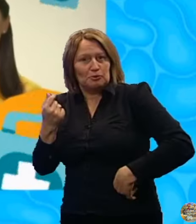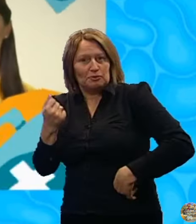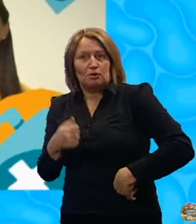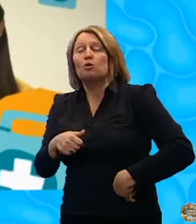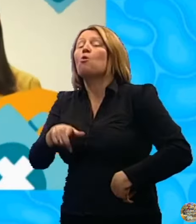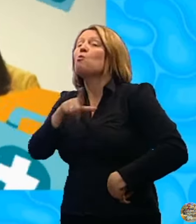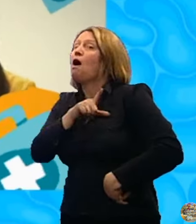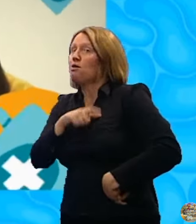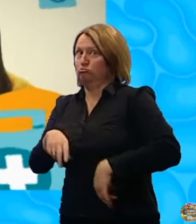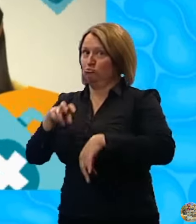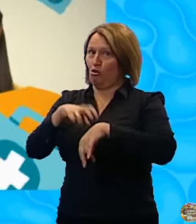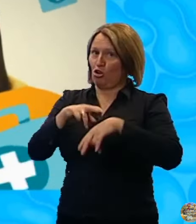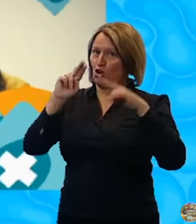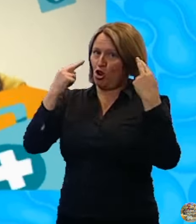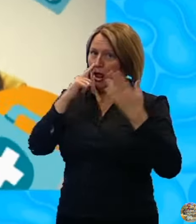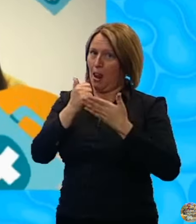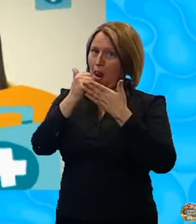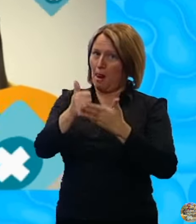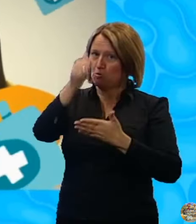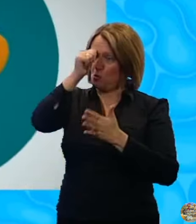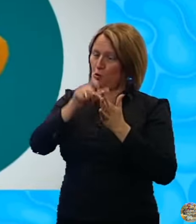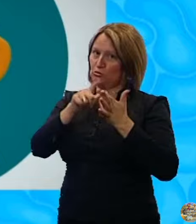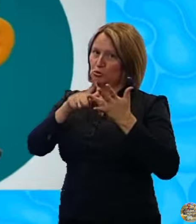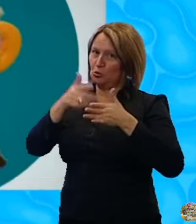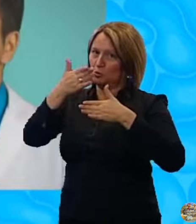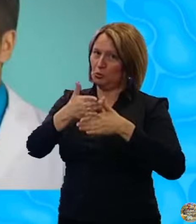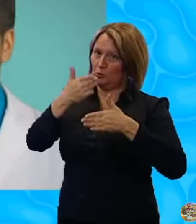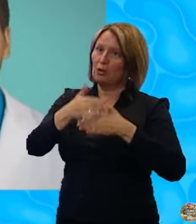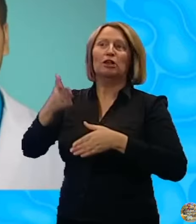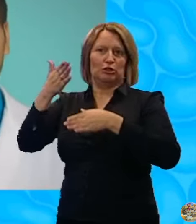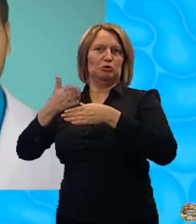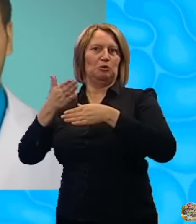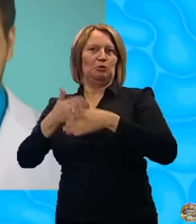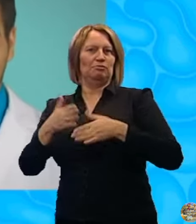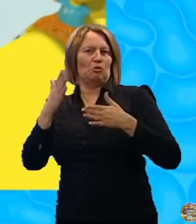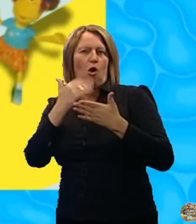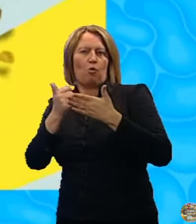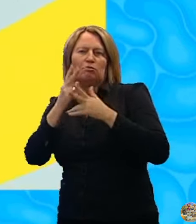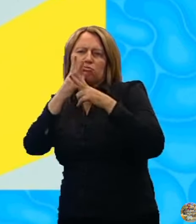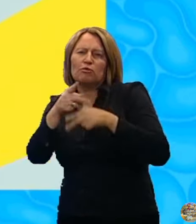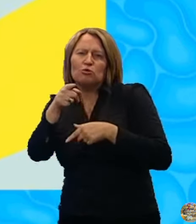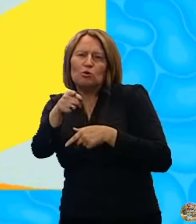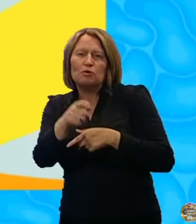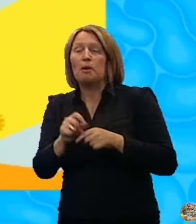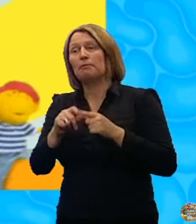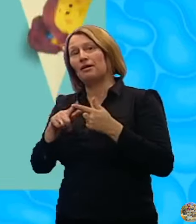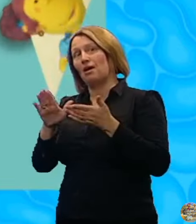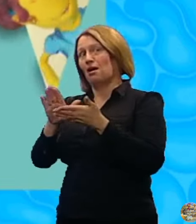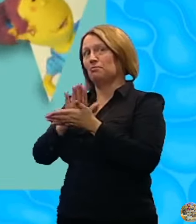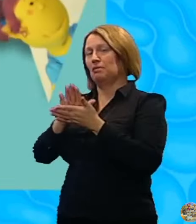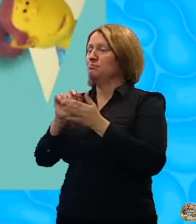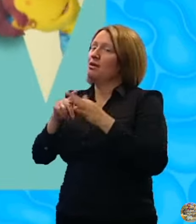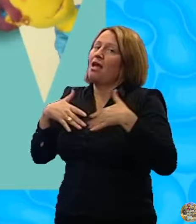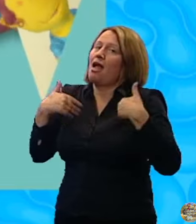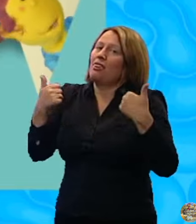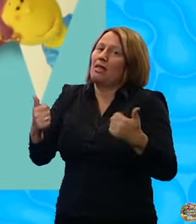Cause the doctor and nurse, well they know what to do. They do! They'll always take good care of you. Be